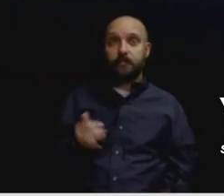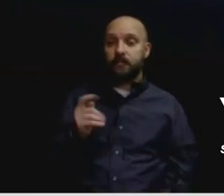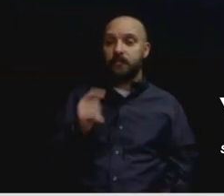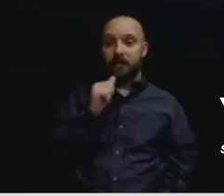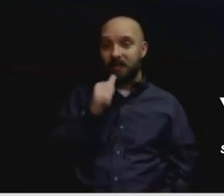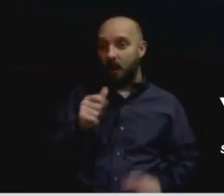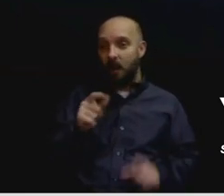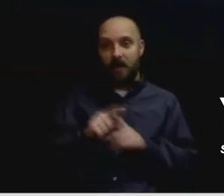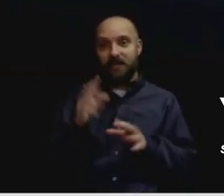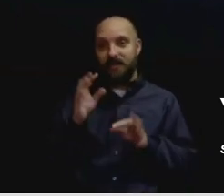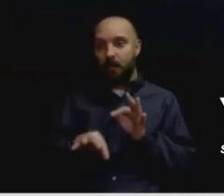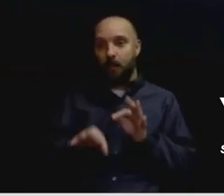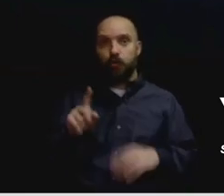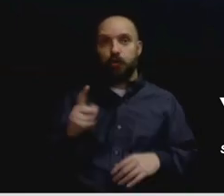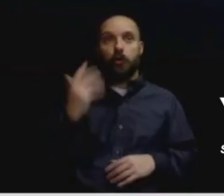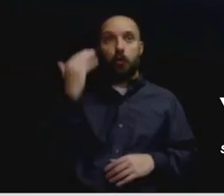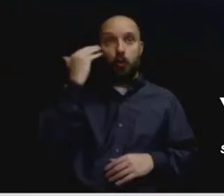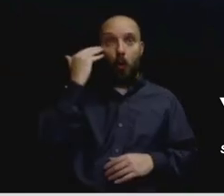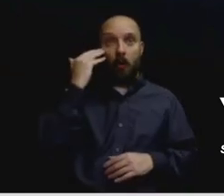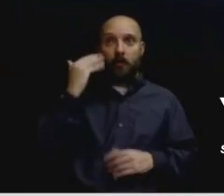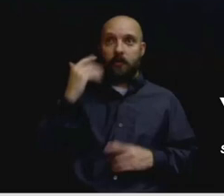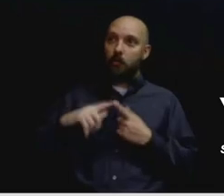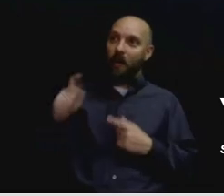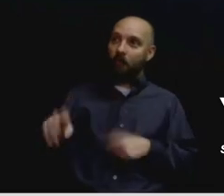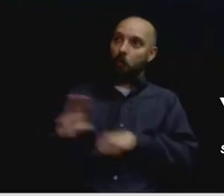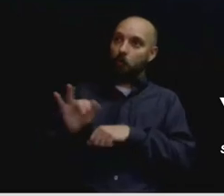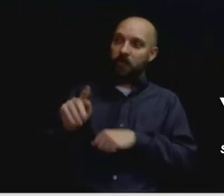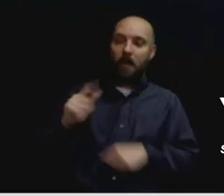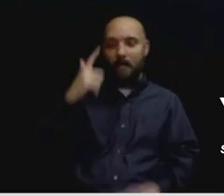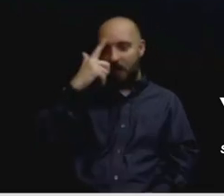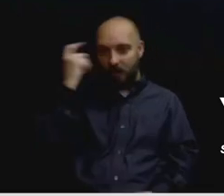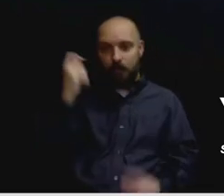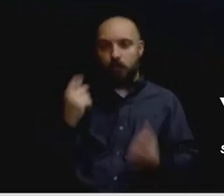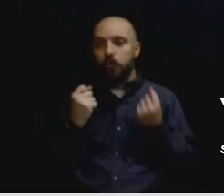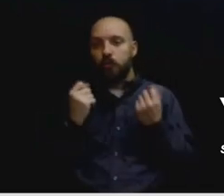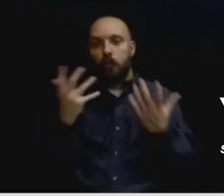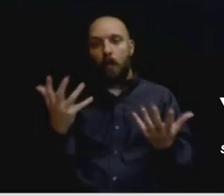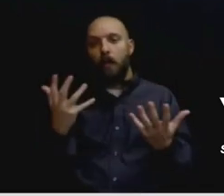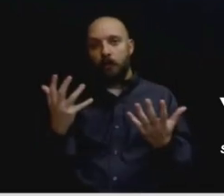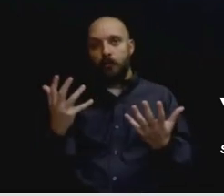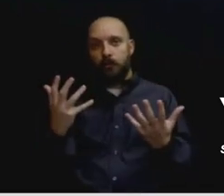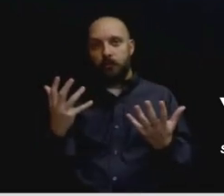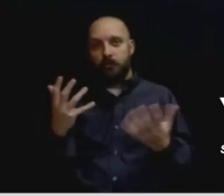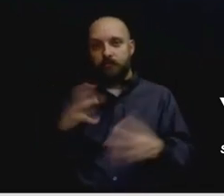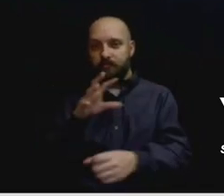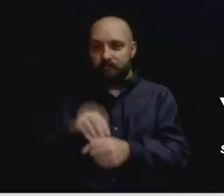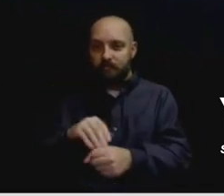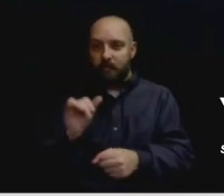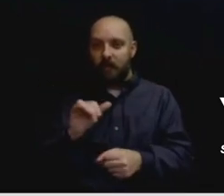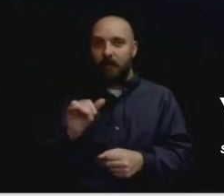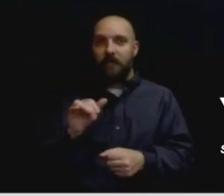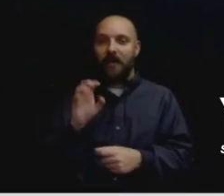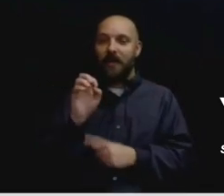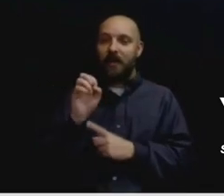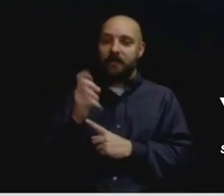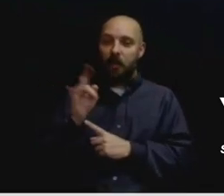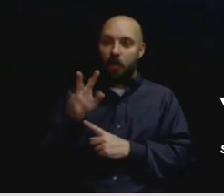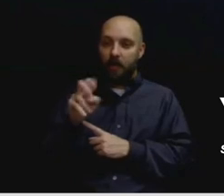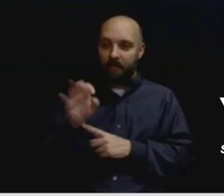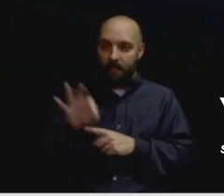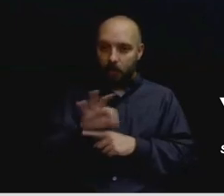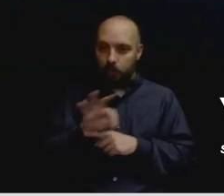as just knowing to have to use them, because there's so much into play, such as executive functioning,